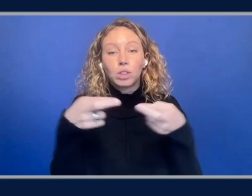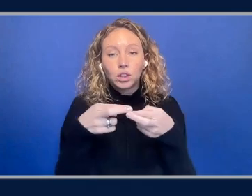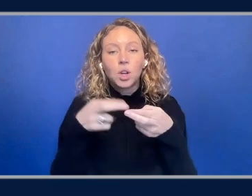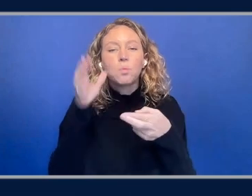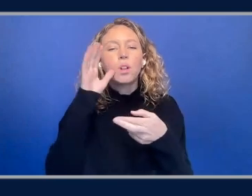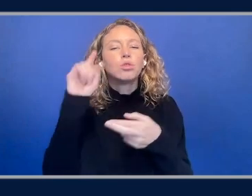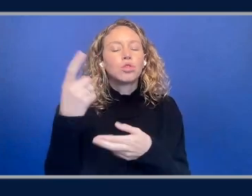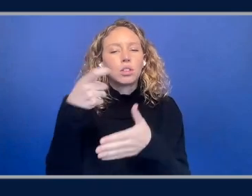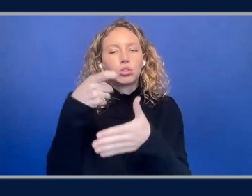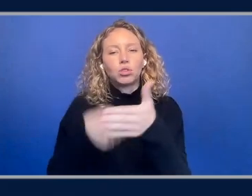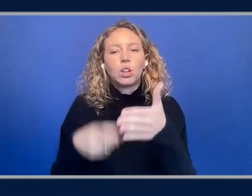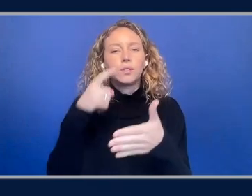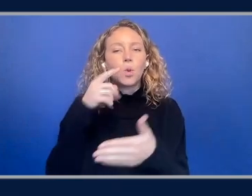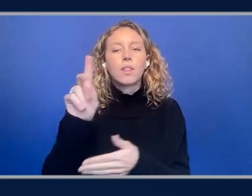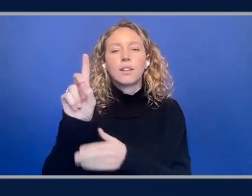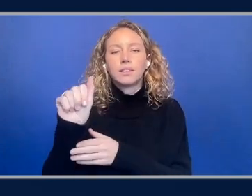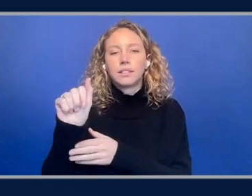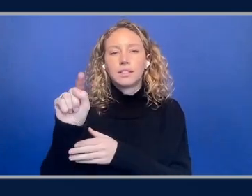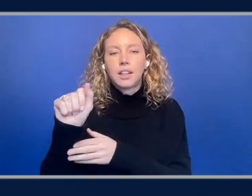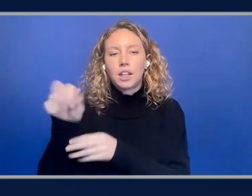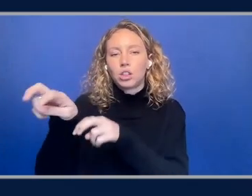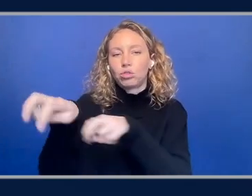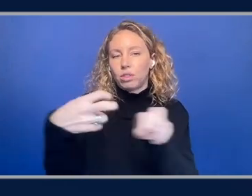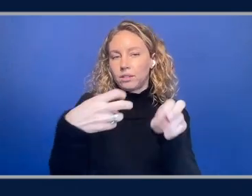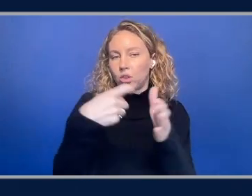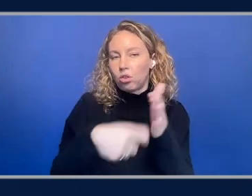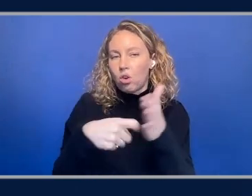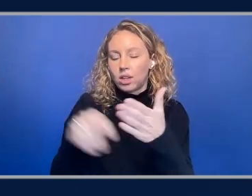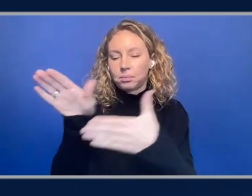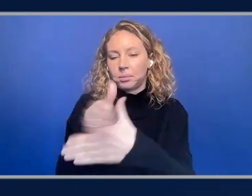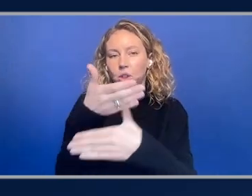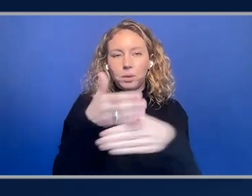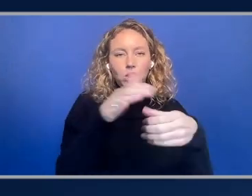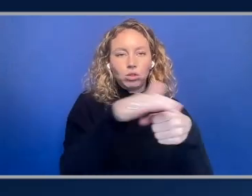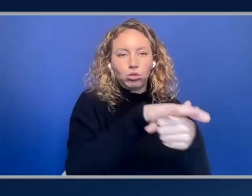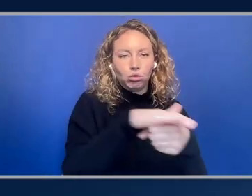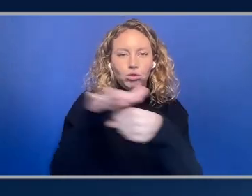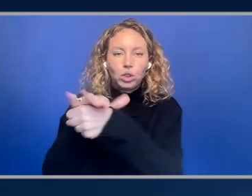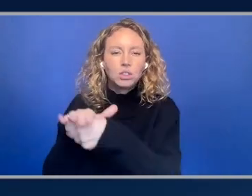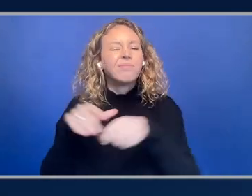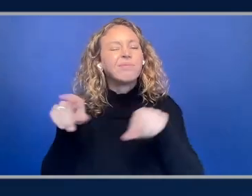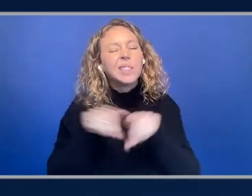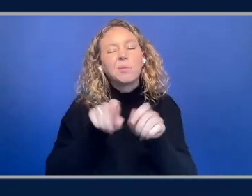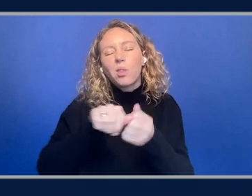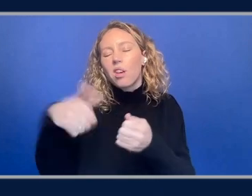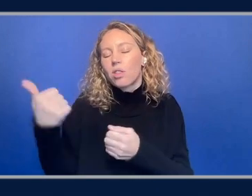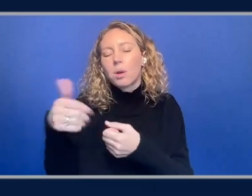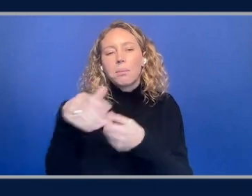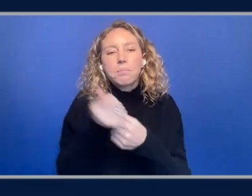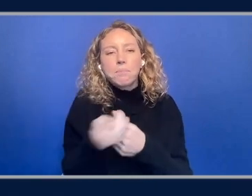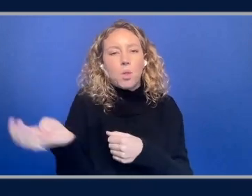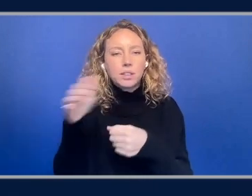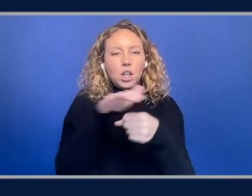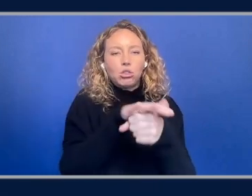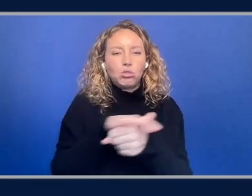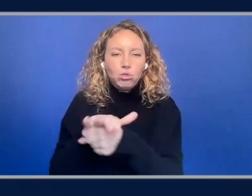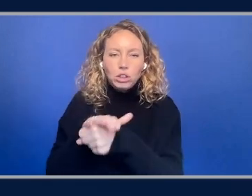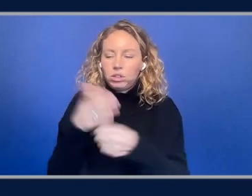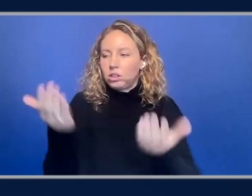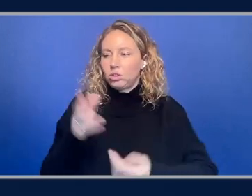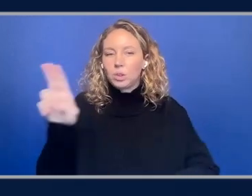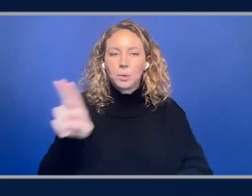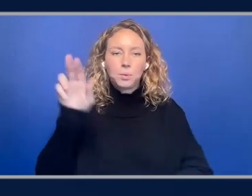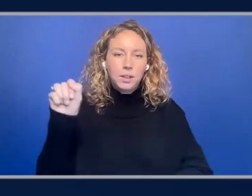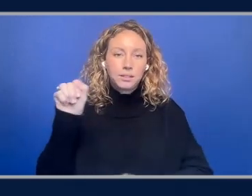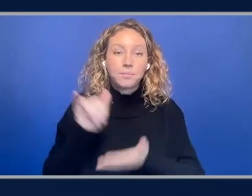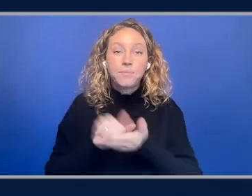between regions. Okay. So it's pretty typical to like other multi-region offering in AWS. Data transfer, essentially